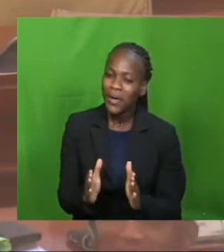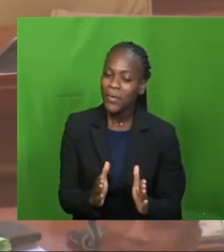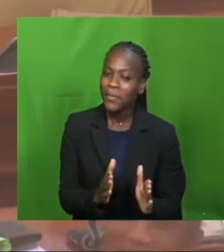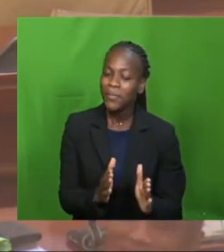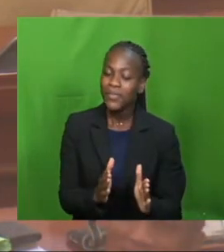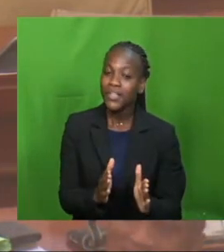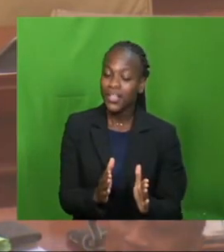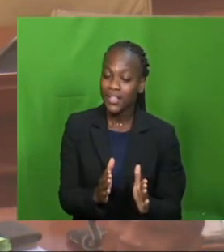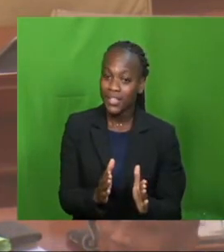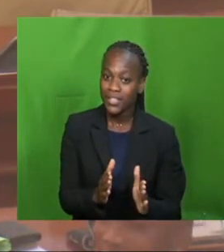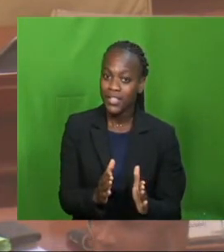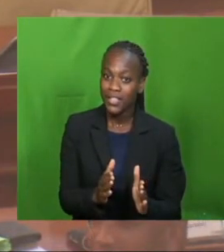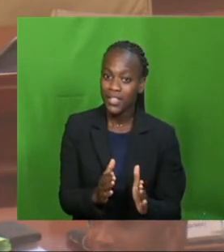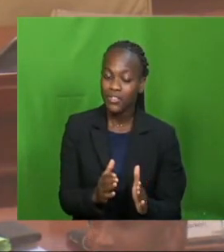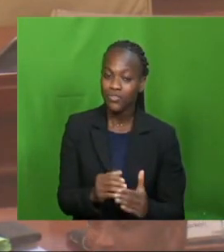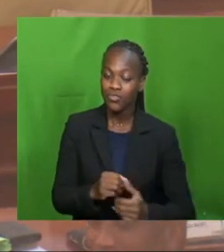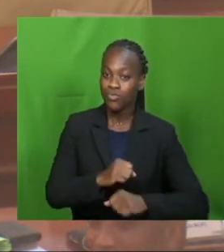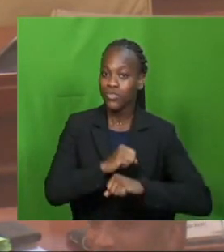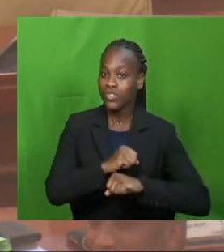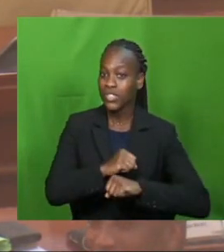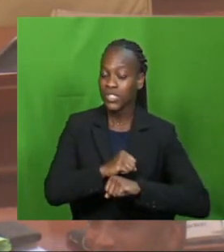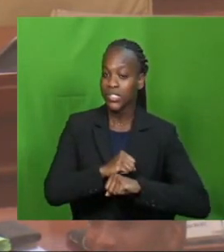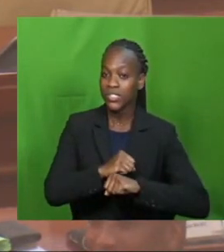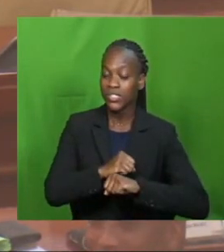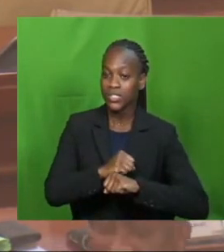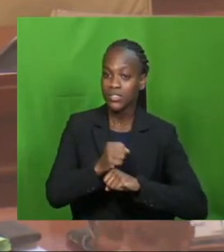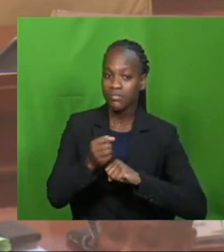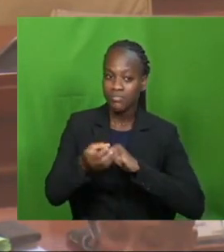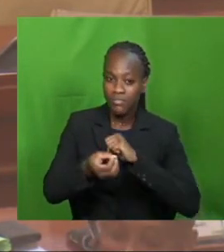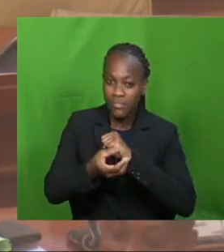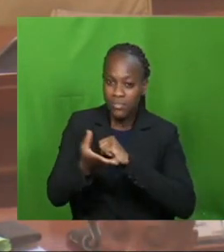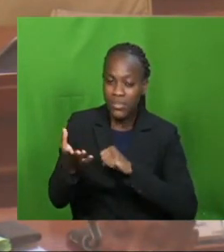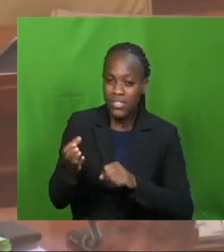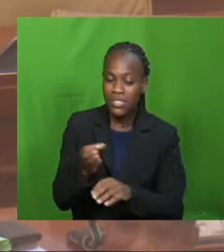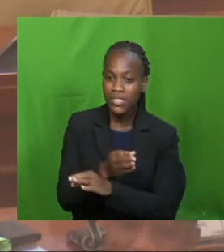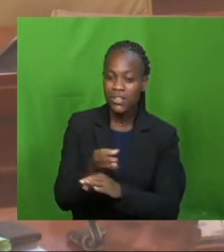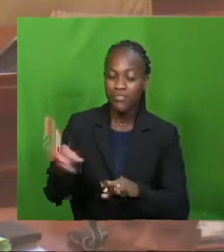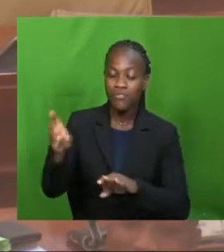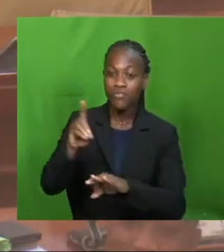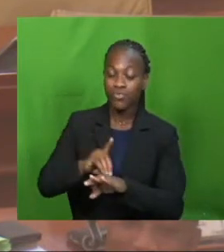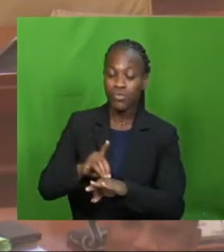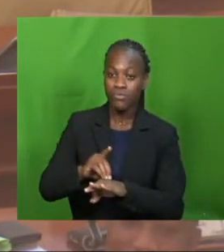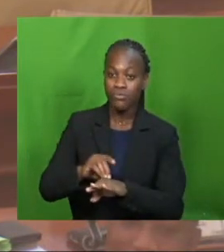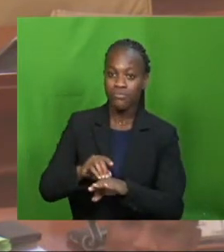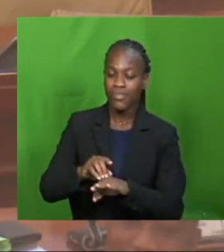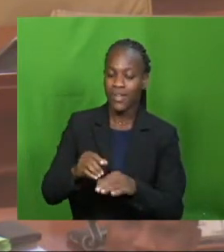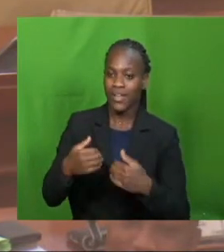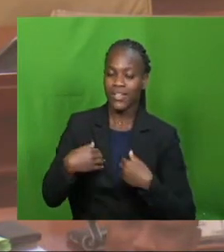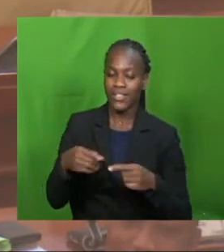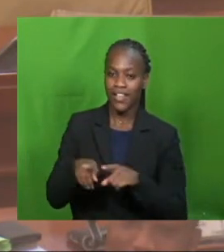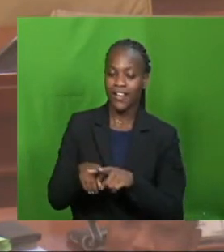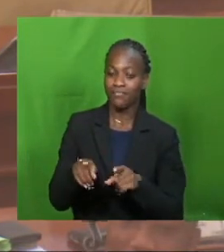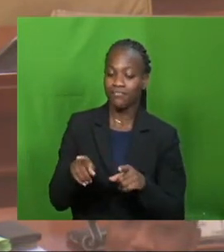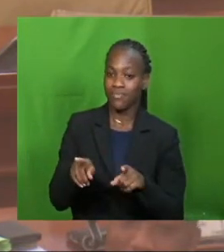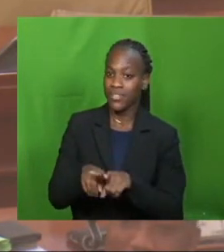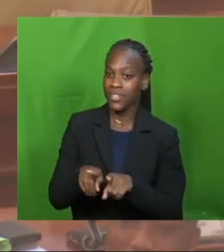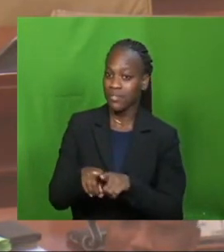put in place to safeguard media freedom as guaranteed by the 1992 Constitution. I thank you.